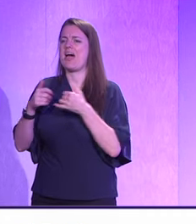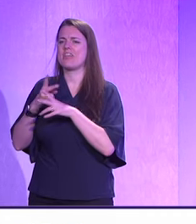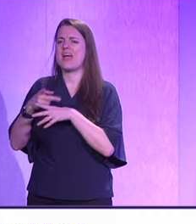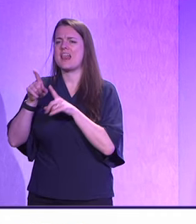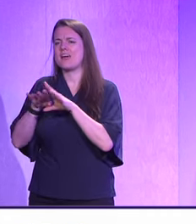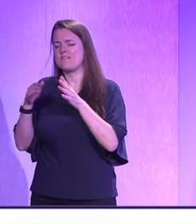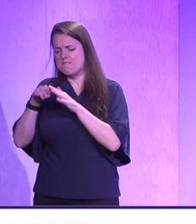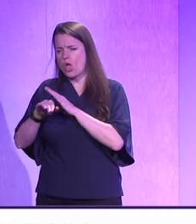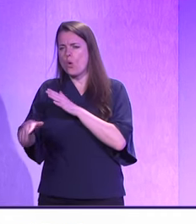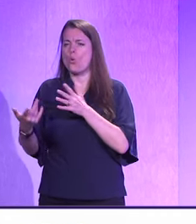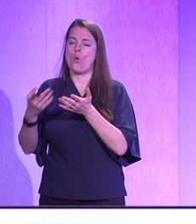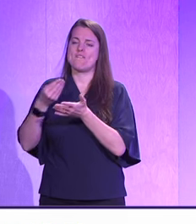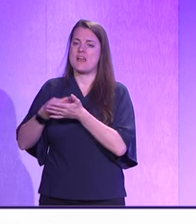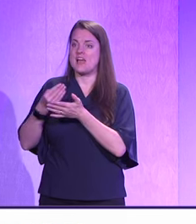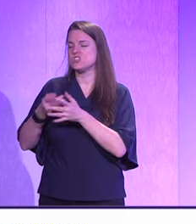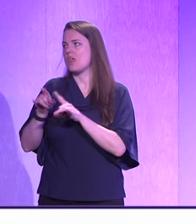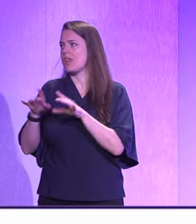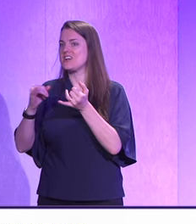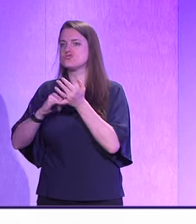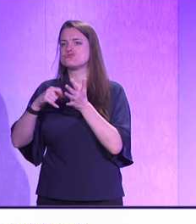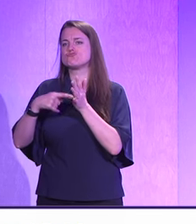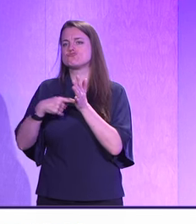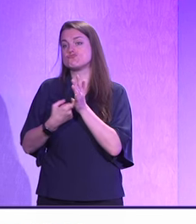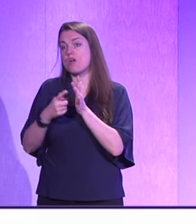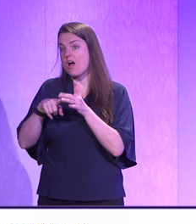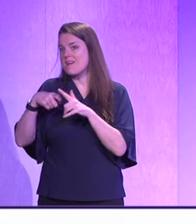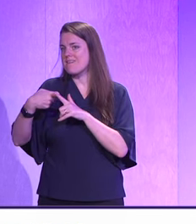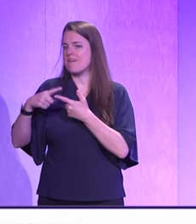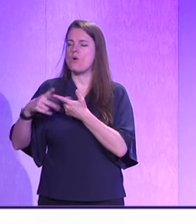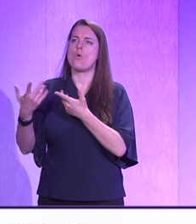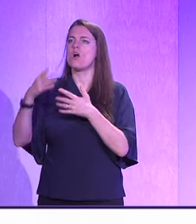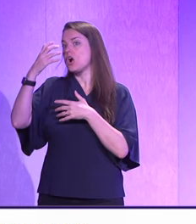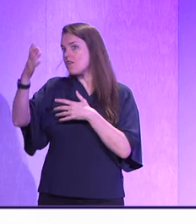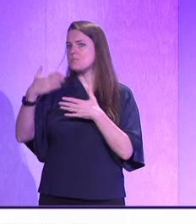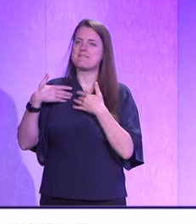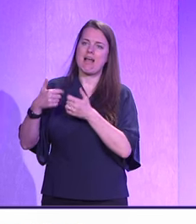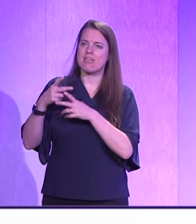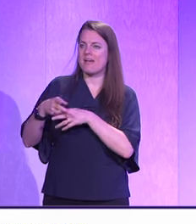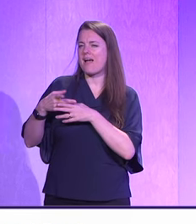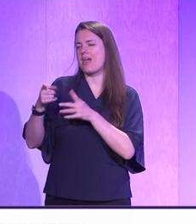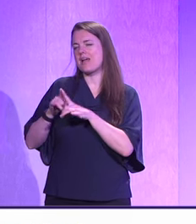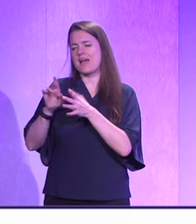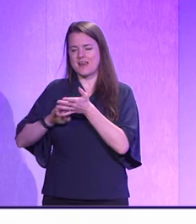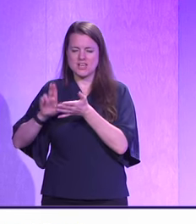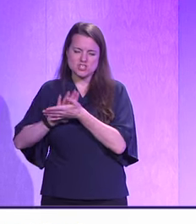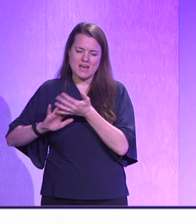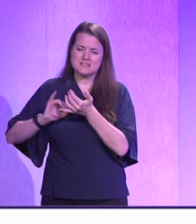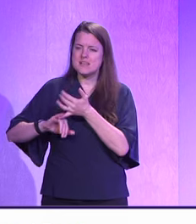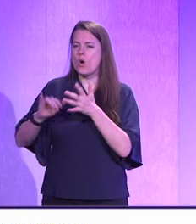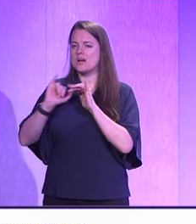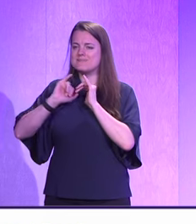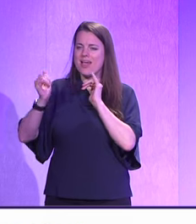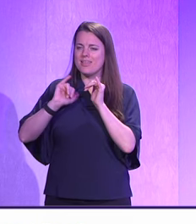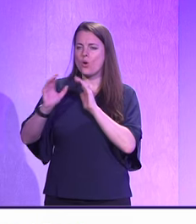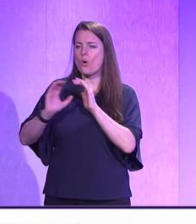Group, financial like Stripe, government and healthcare like NHS Digital from the UK, telecoms